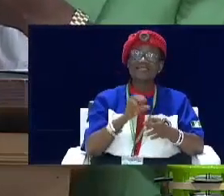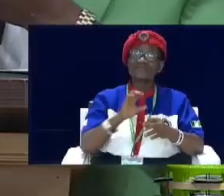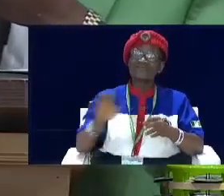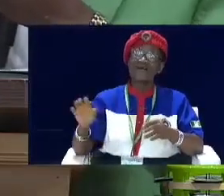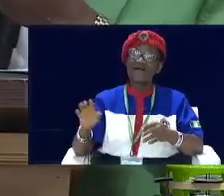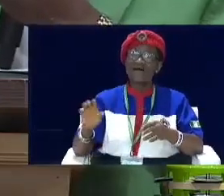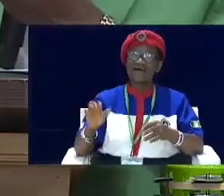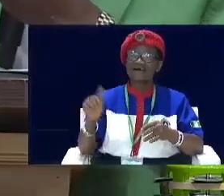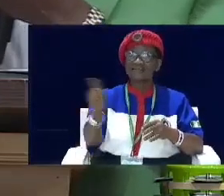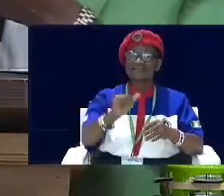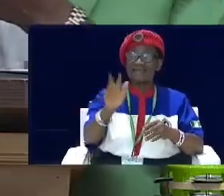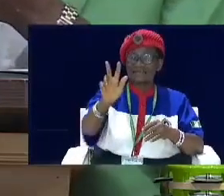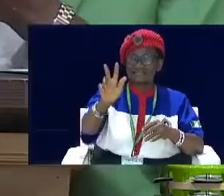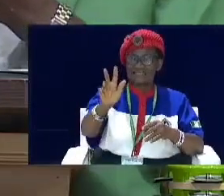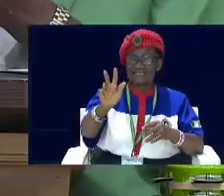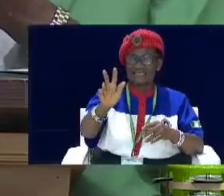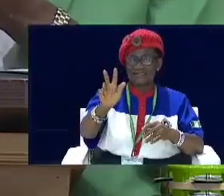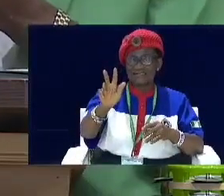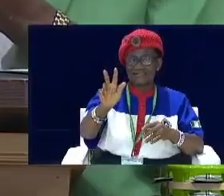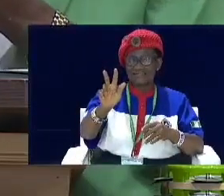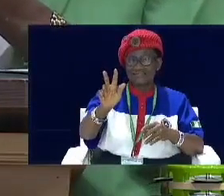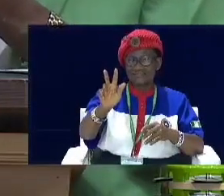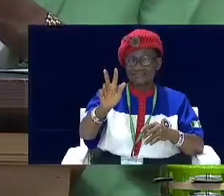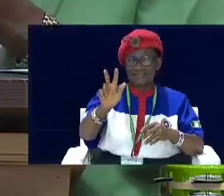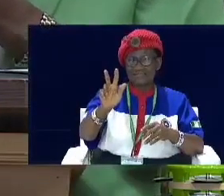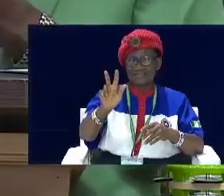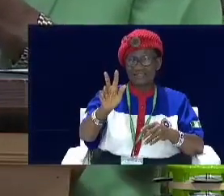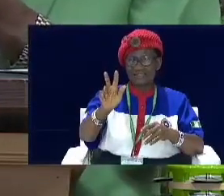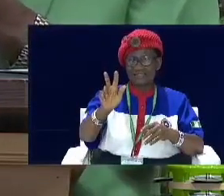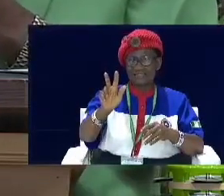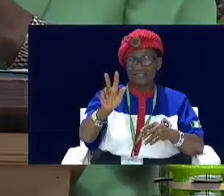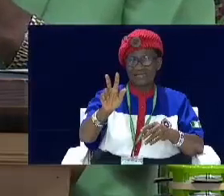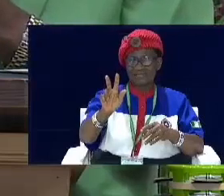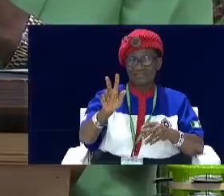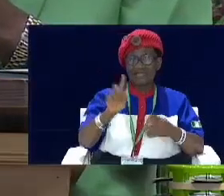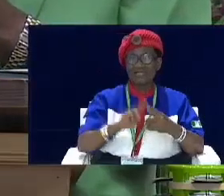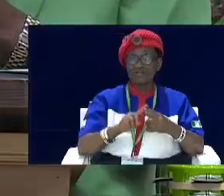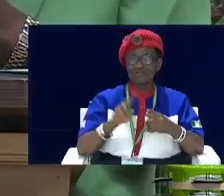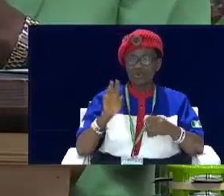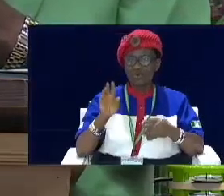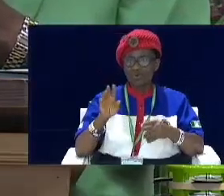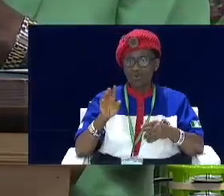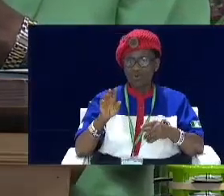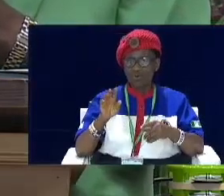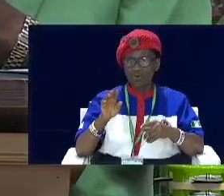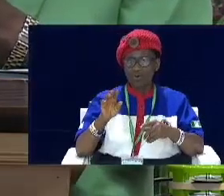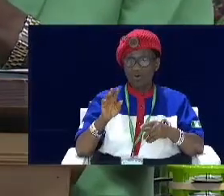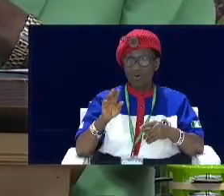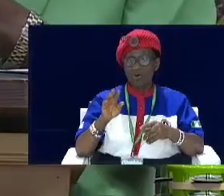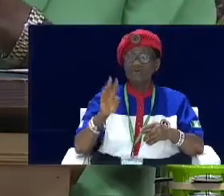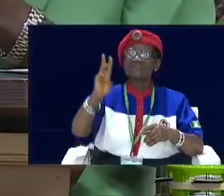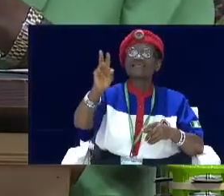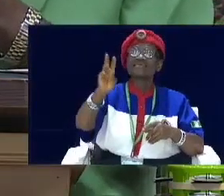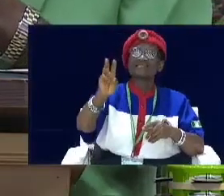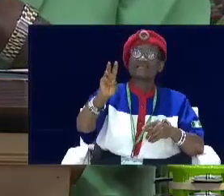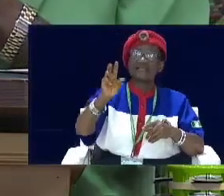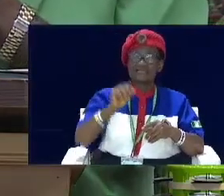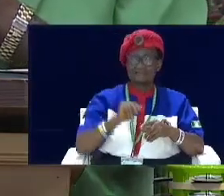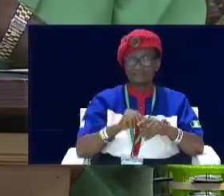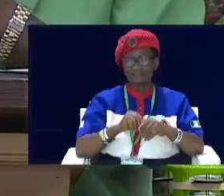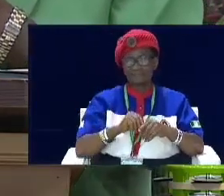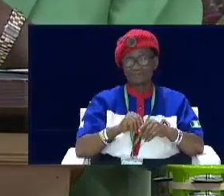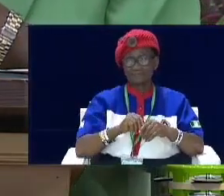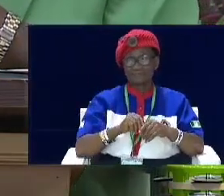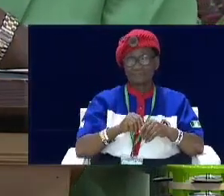2. Aori lati ese ketala si kerin ike dogun ninu iwe ti aka oba keji ori